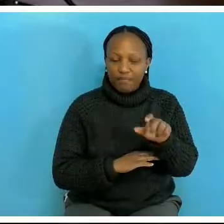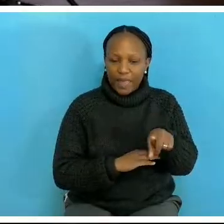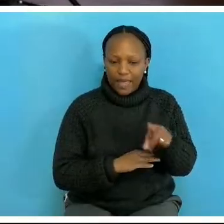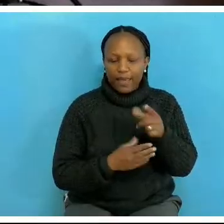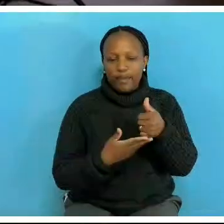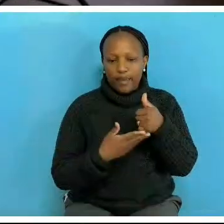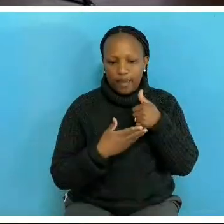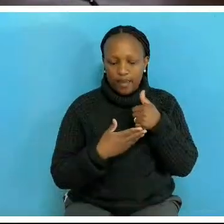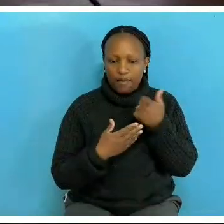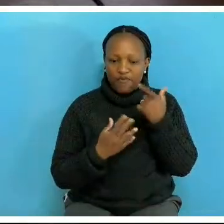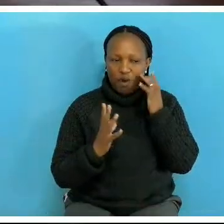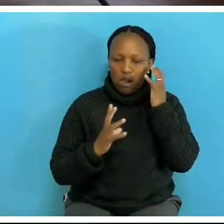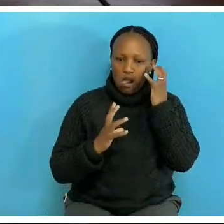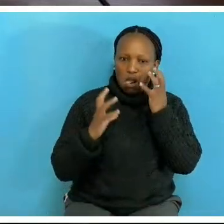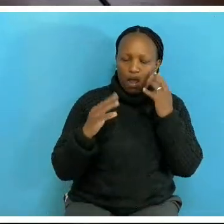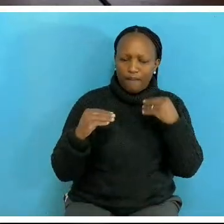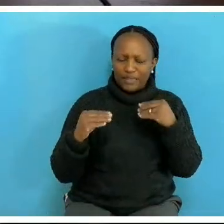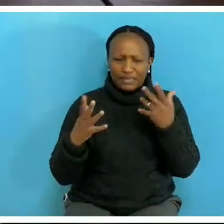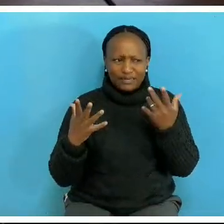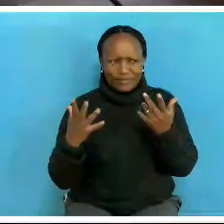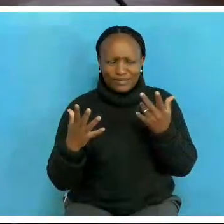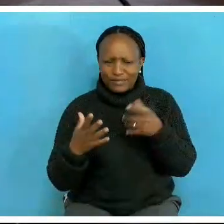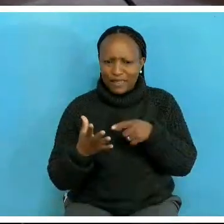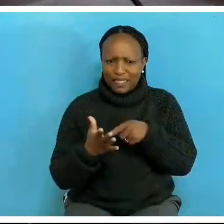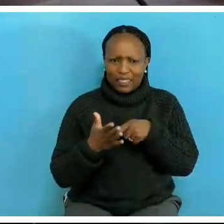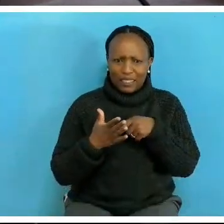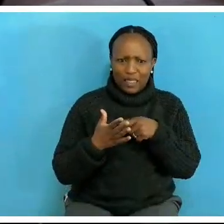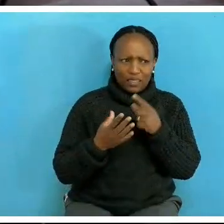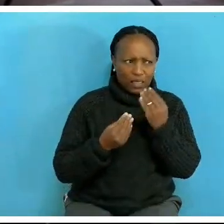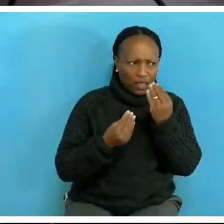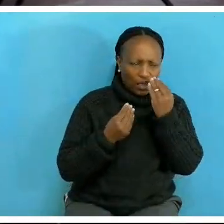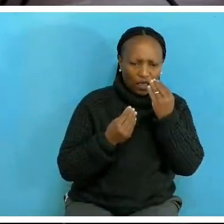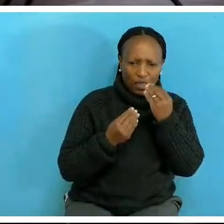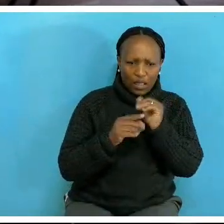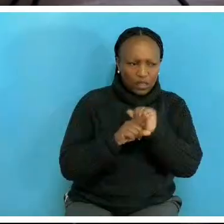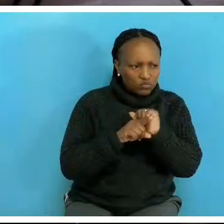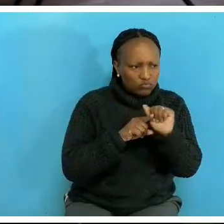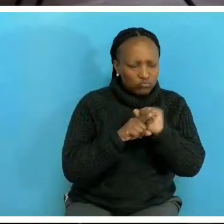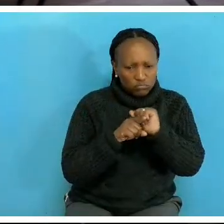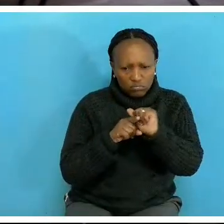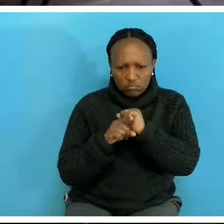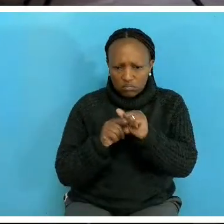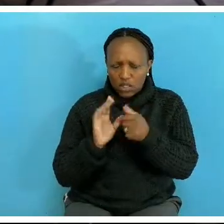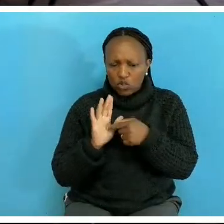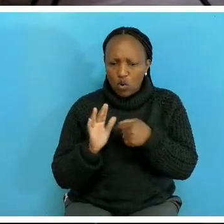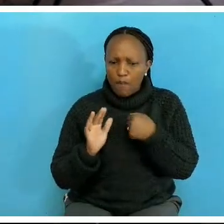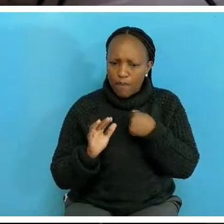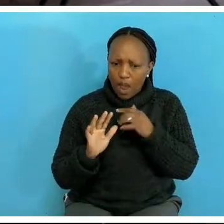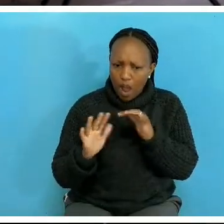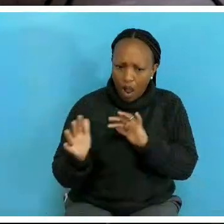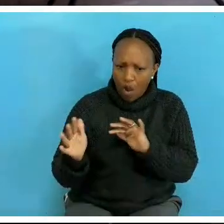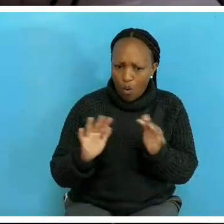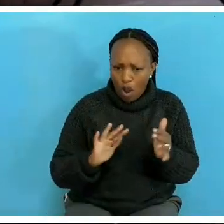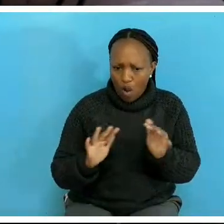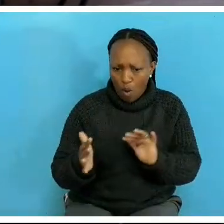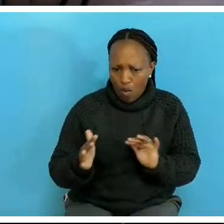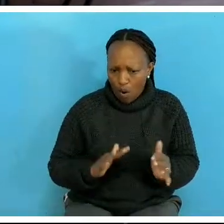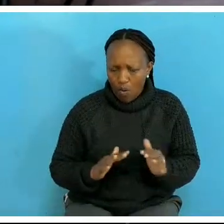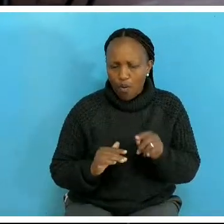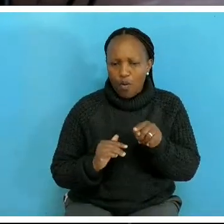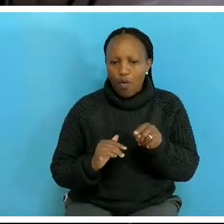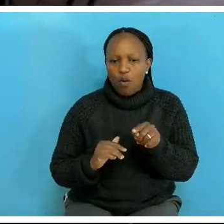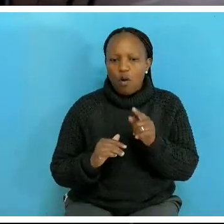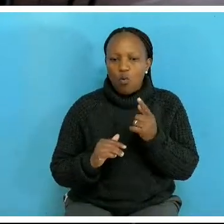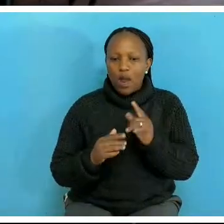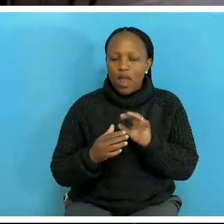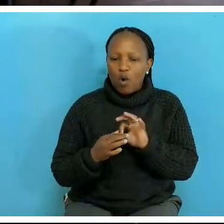was confused in business. They skilled me. They showed me where to start and standing. And because of commitment, the one thing